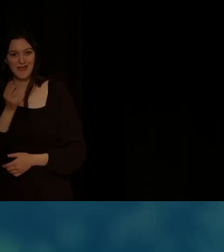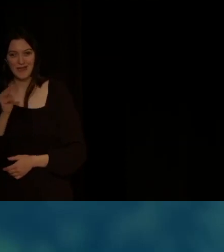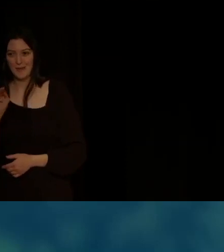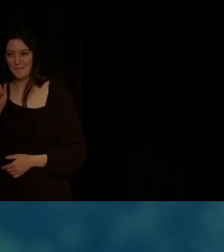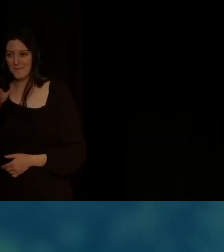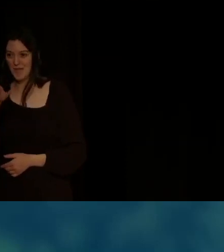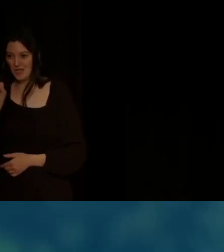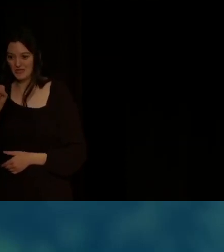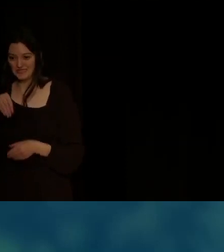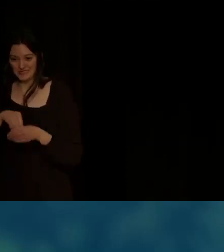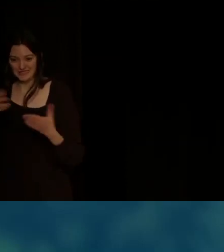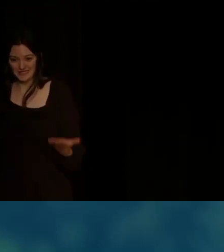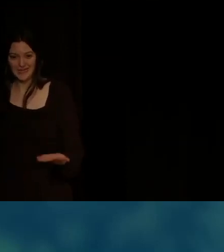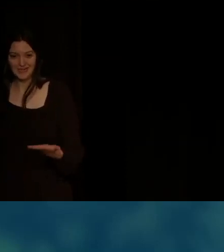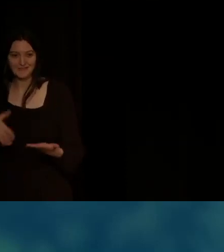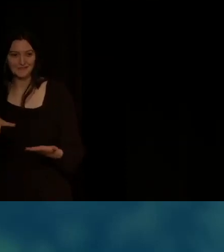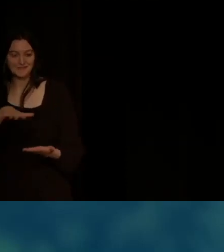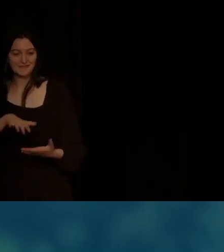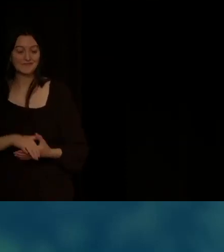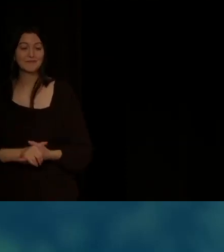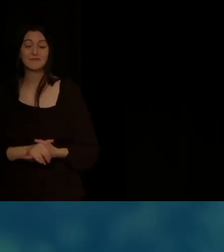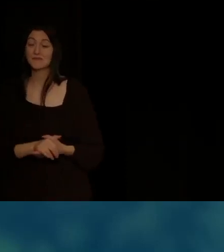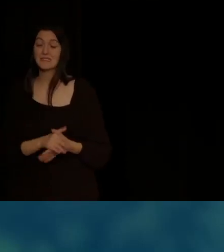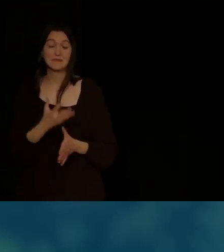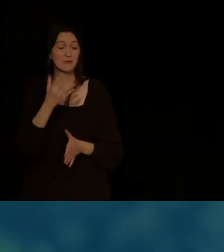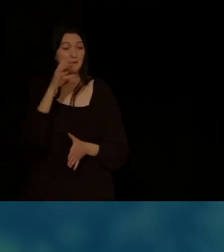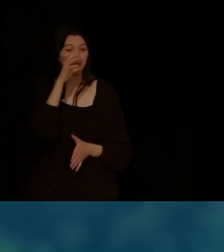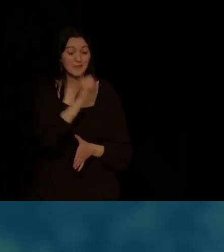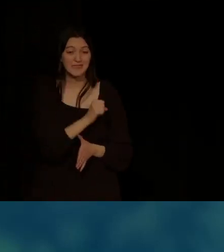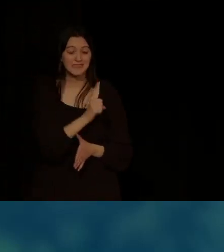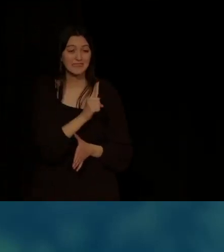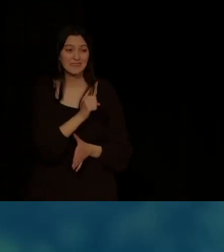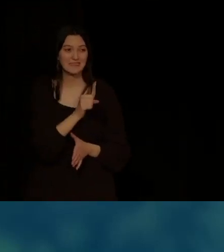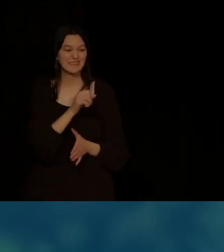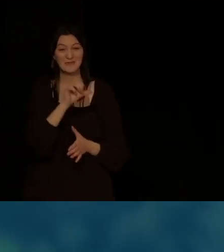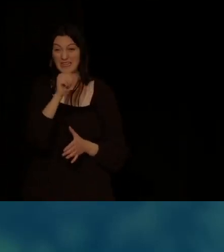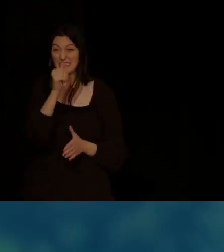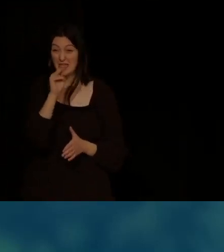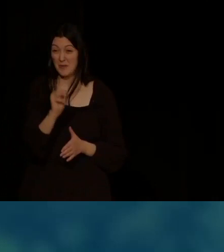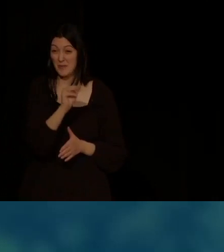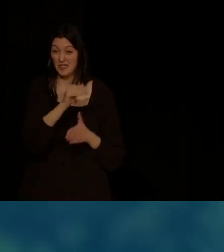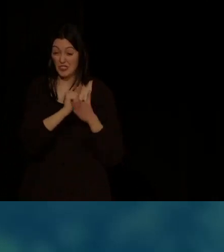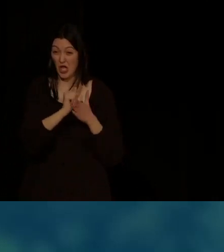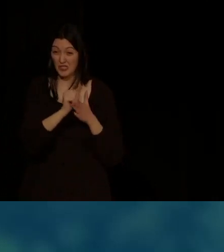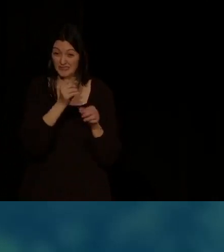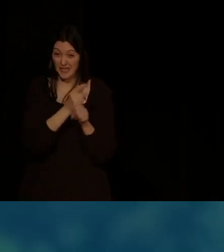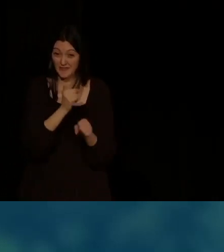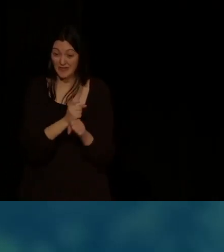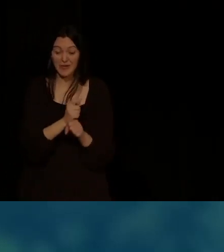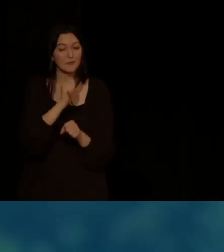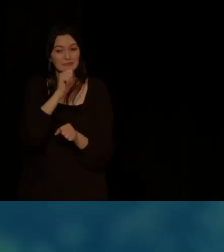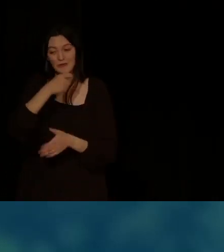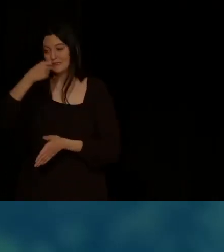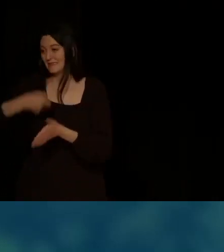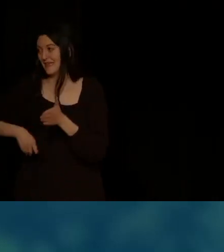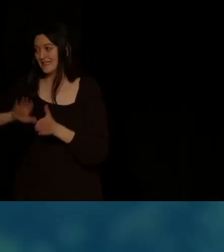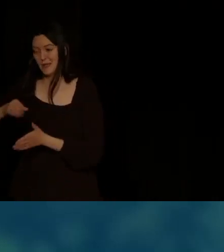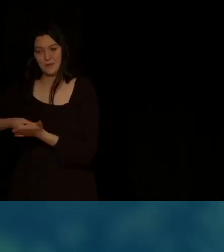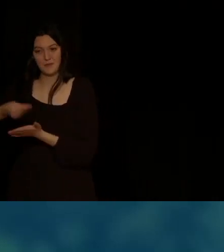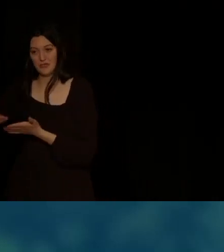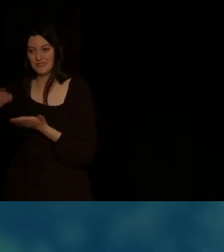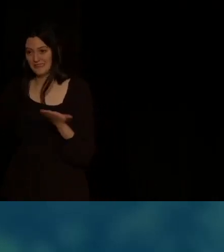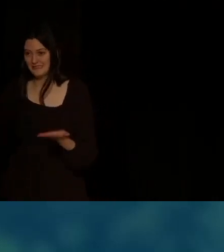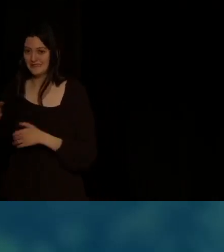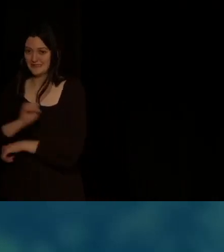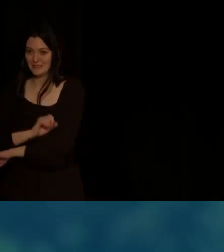audience. We're losing out on as much as $10 million a year by not taxing these purchases in St. Louis